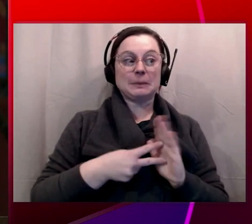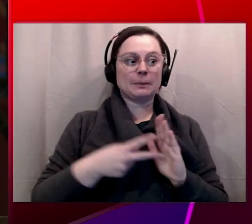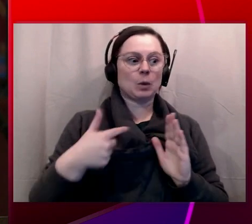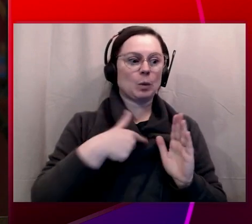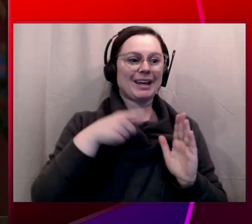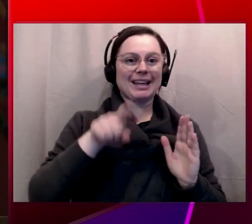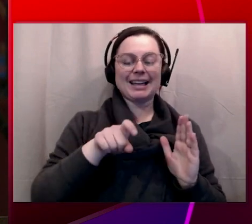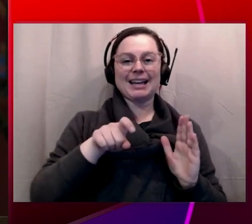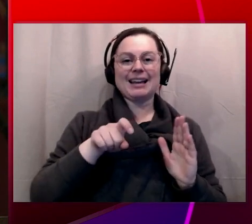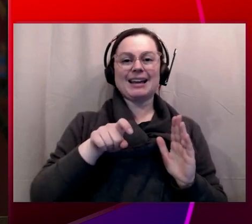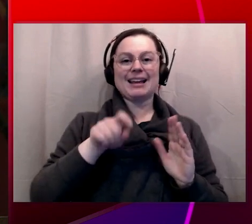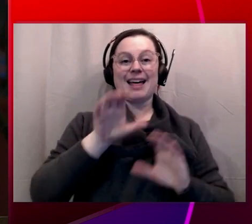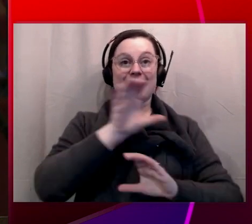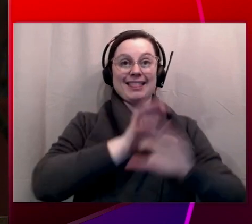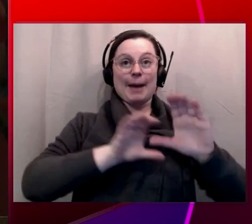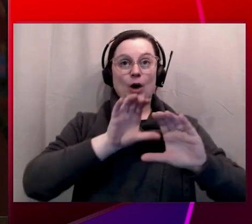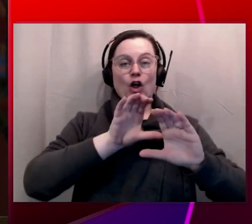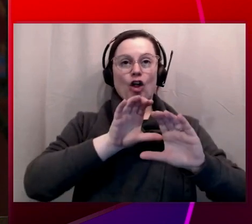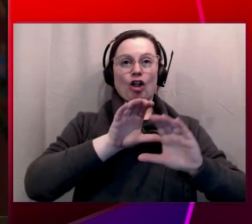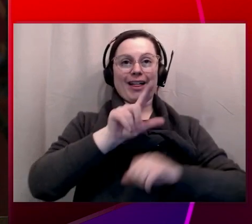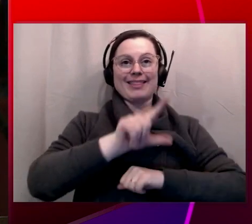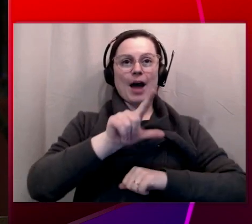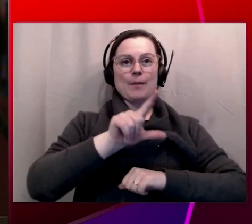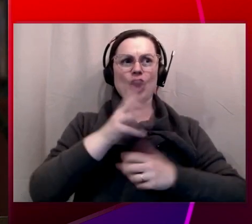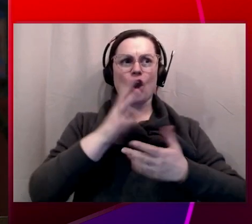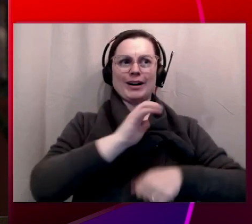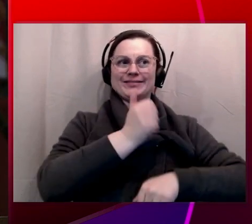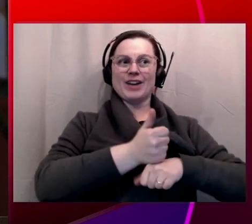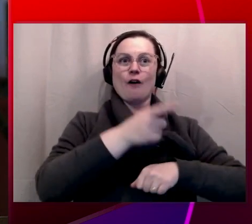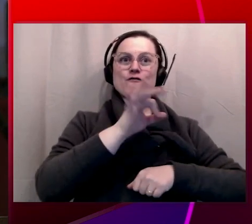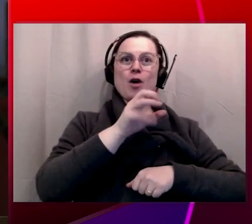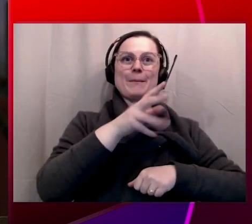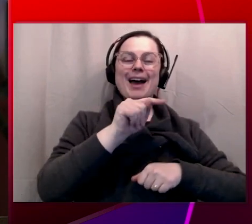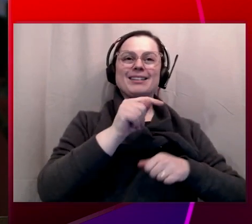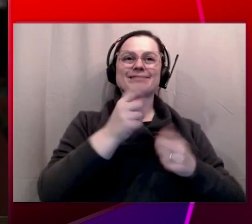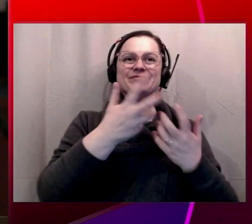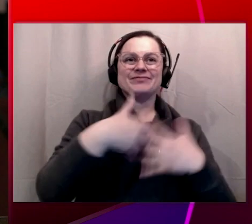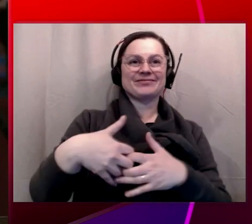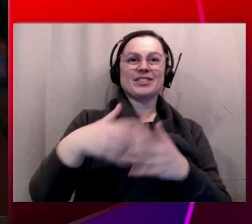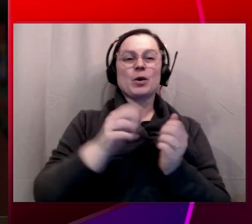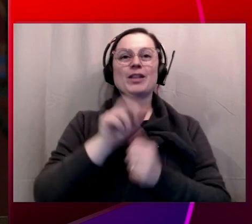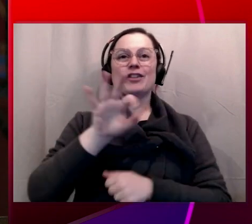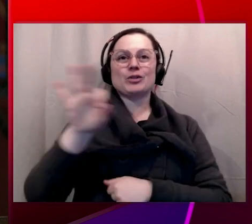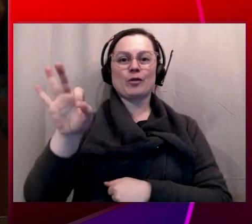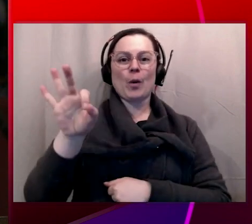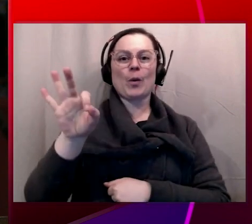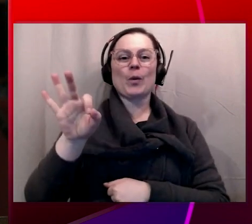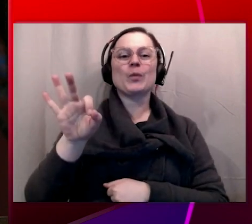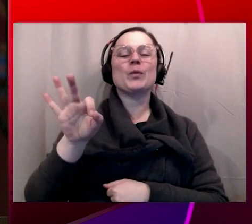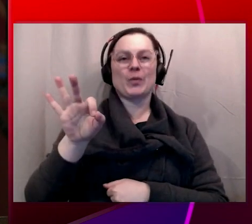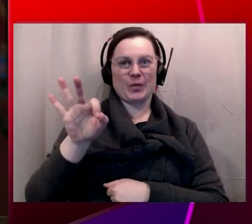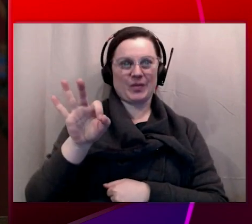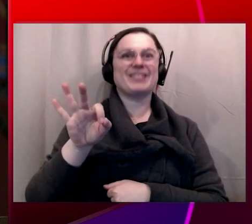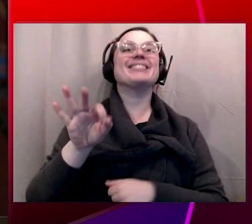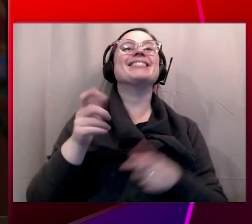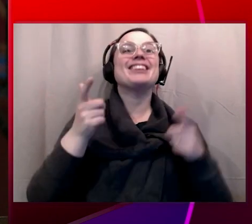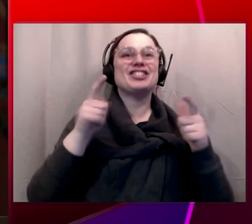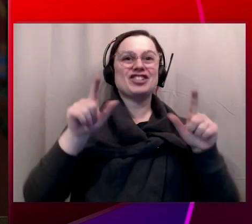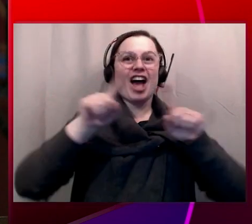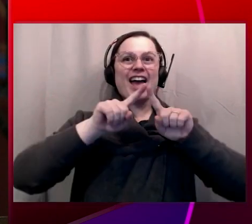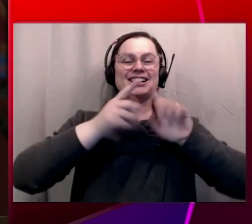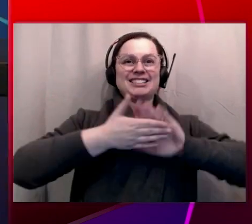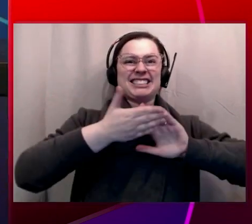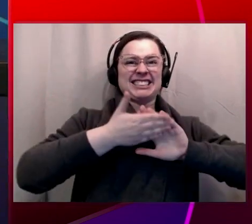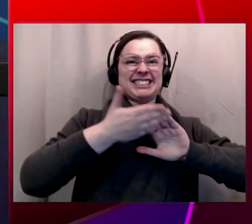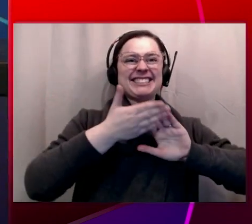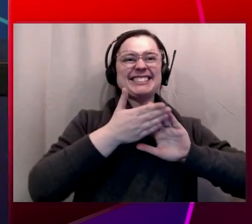chemical library to be in a format that's ready for Virtual Flow. Yeah. And that is what this giant screen was about. It was about